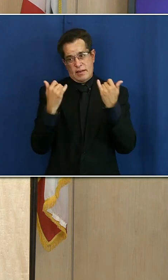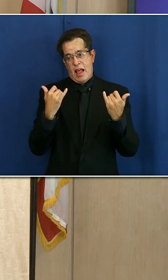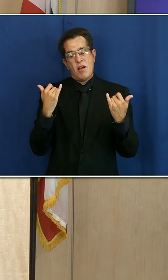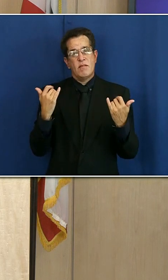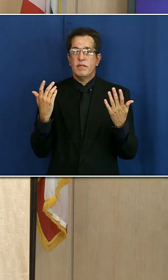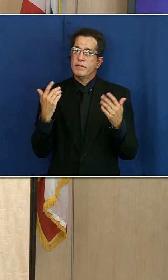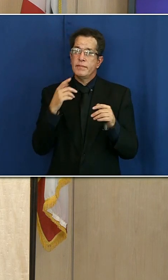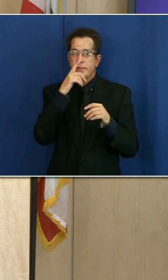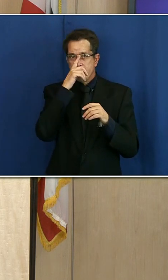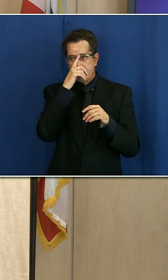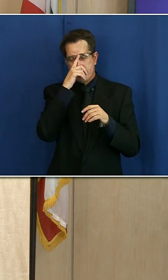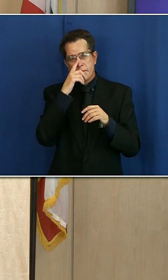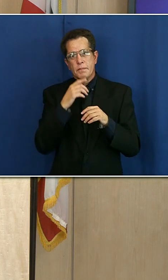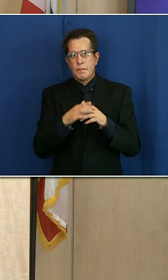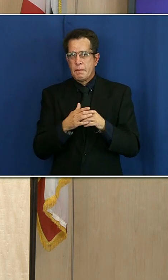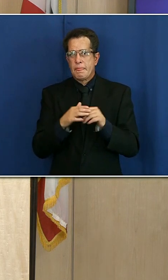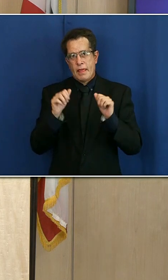significant,